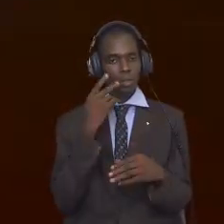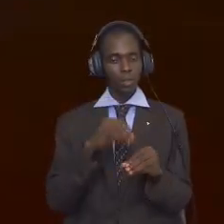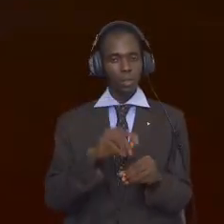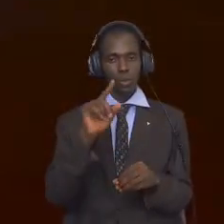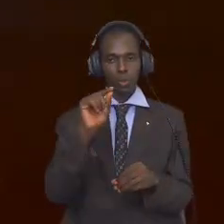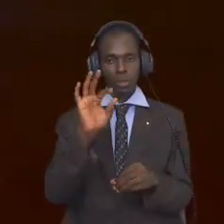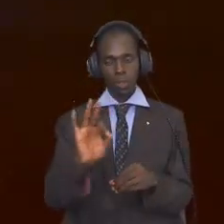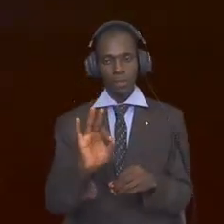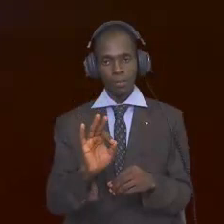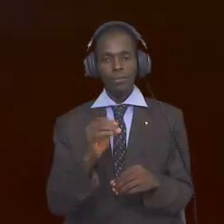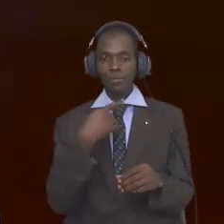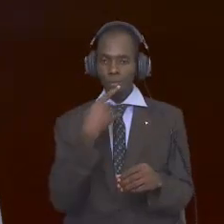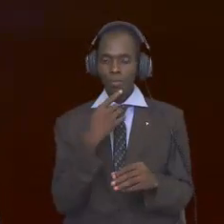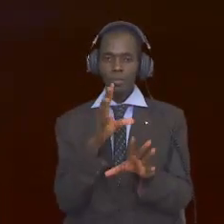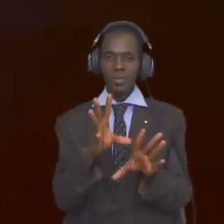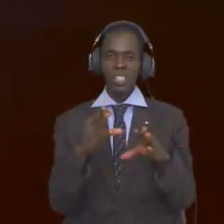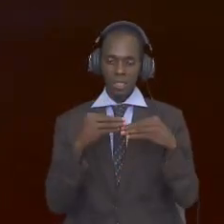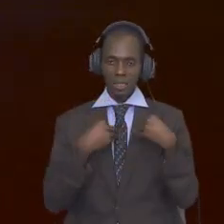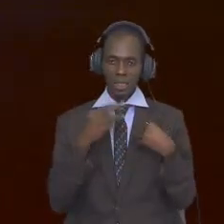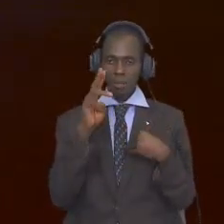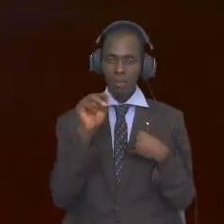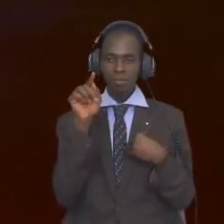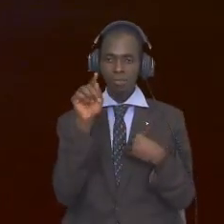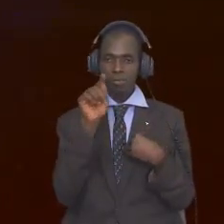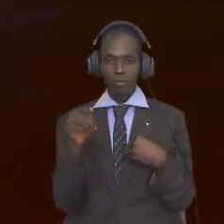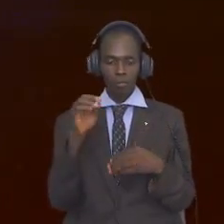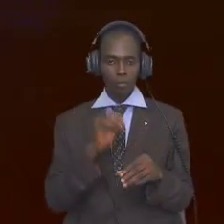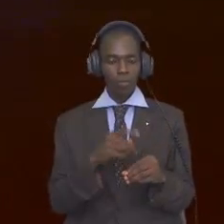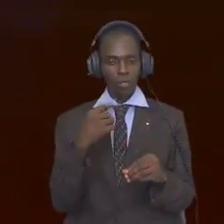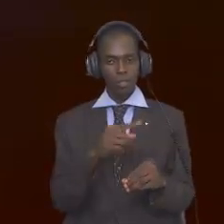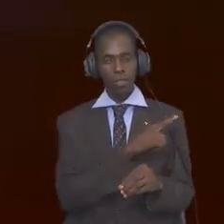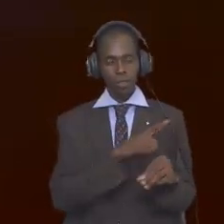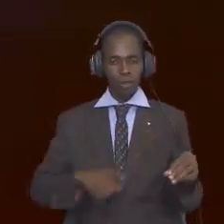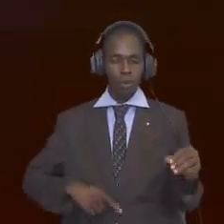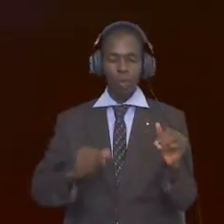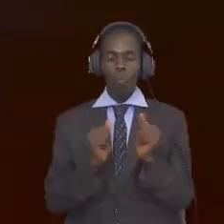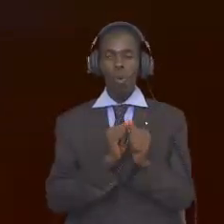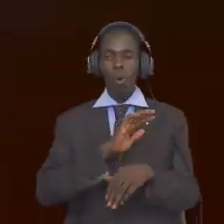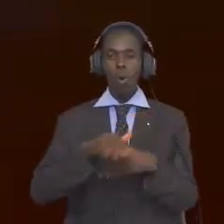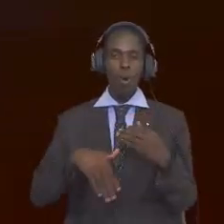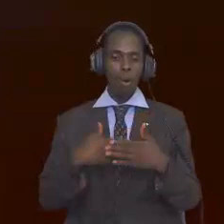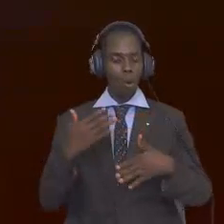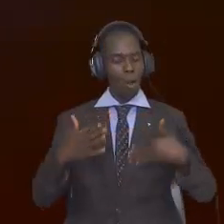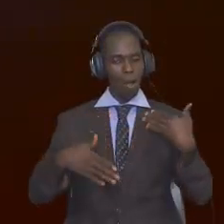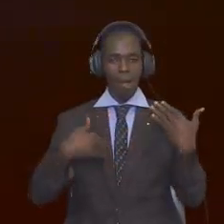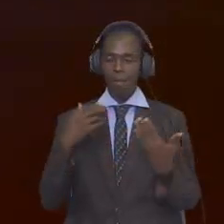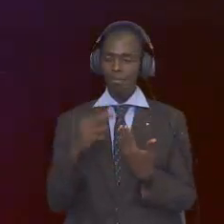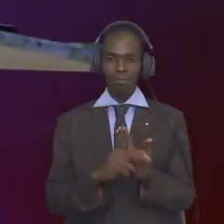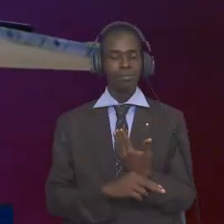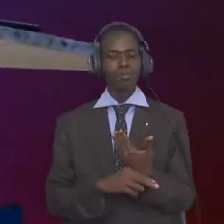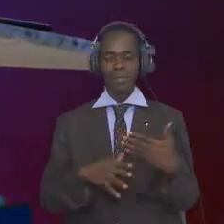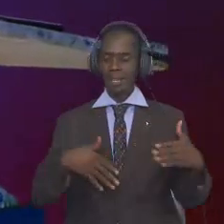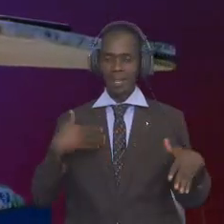says, receive him therefore in the Lord with all gladness. You see that again,